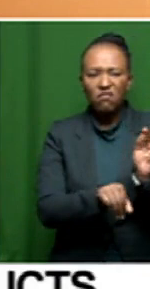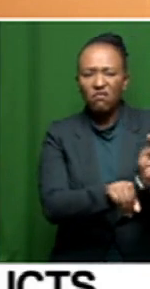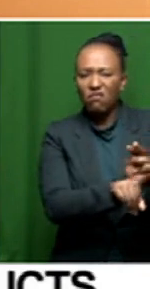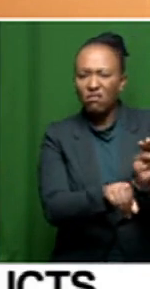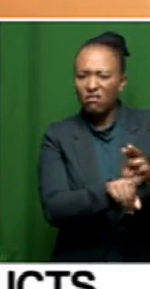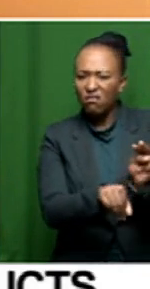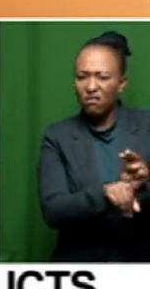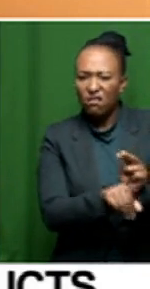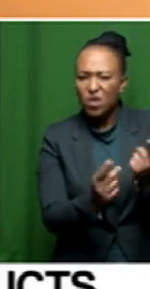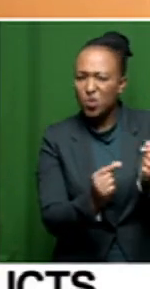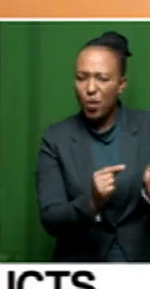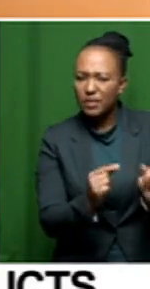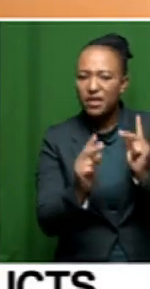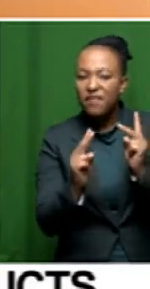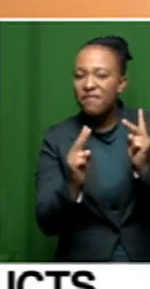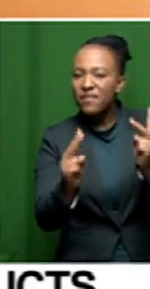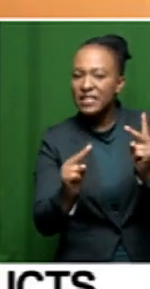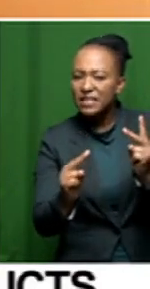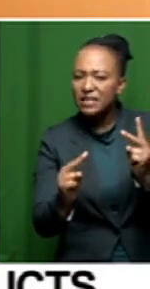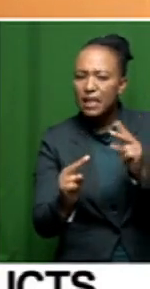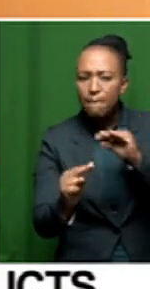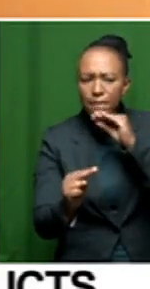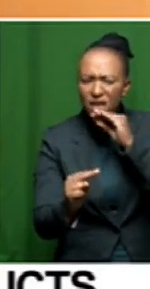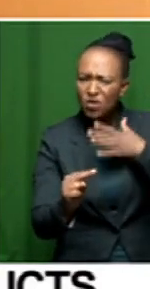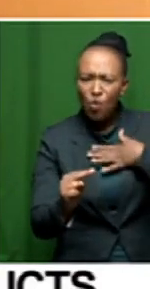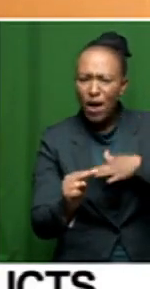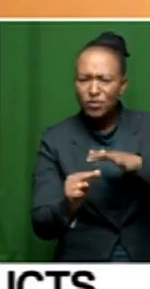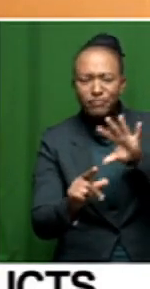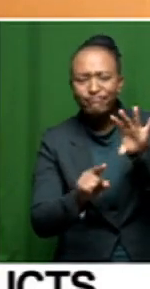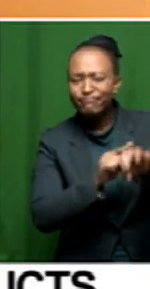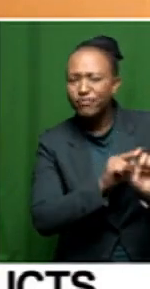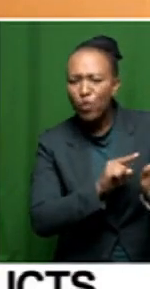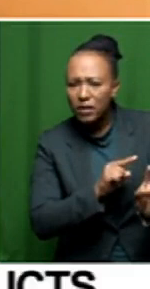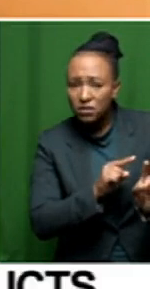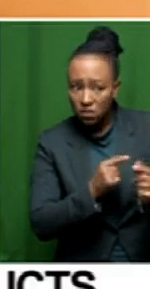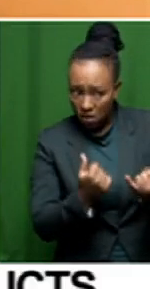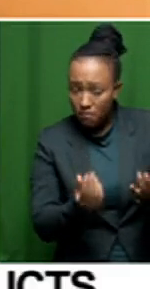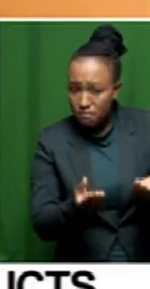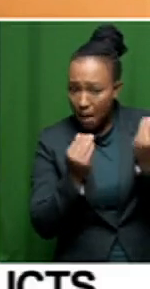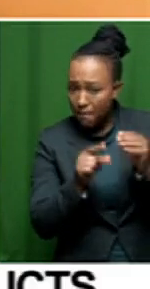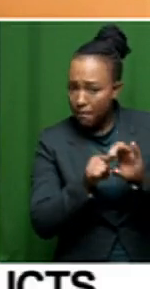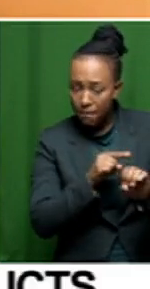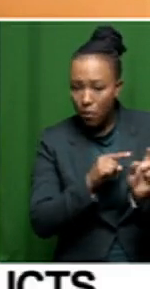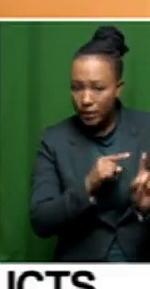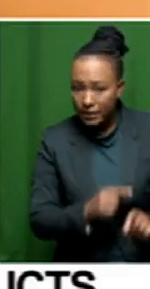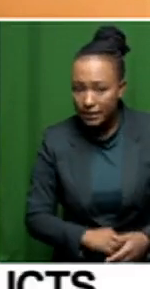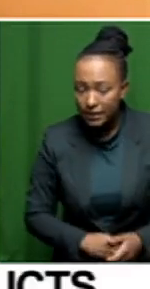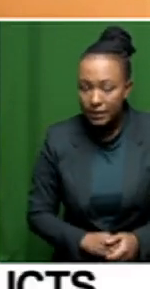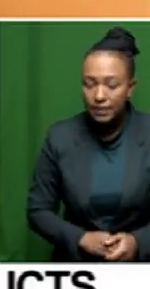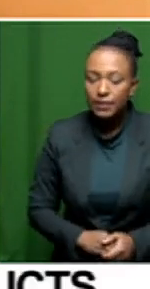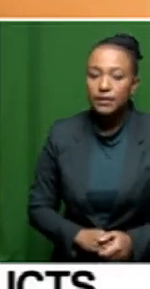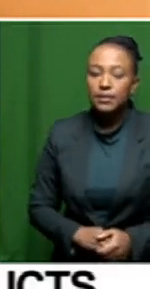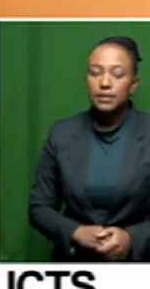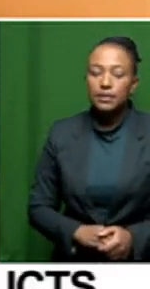then were these visits meant to establish, and what did you in fact find? The purpose of